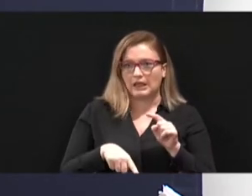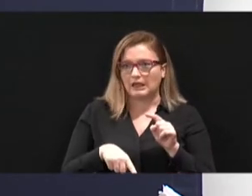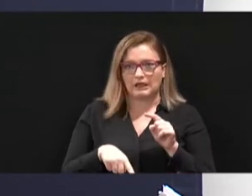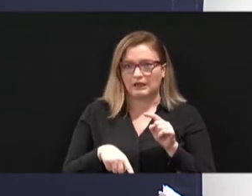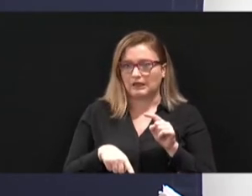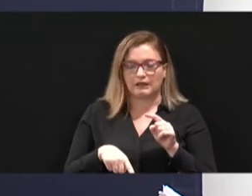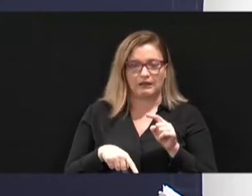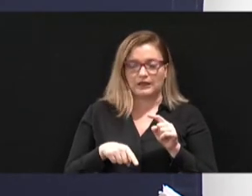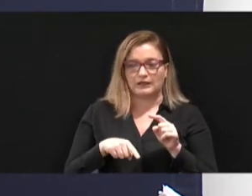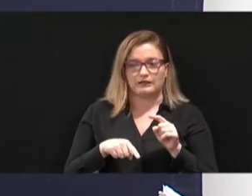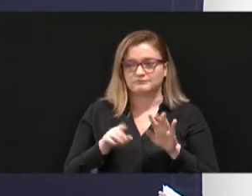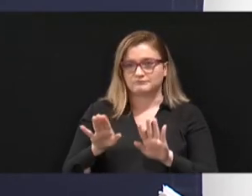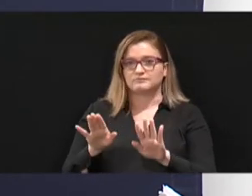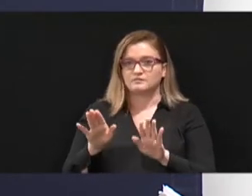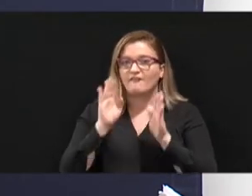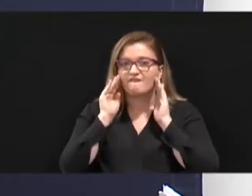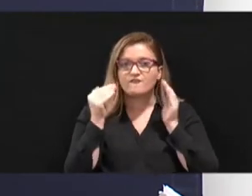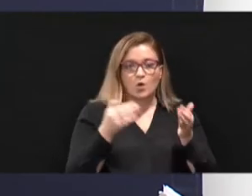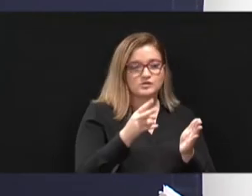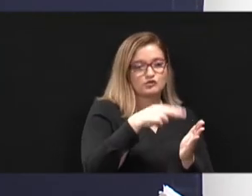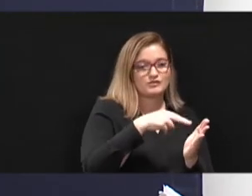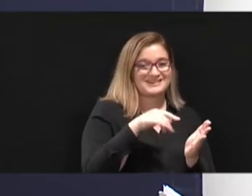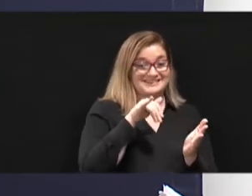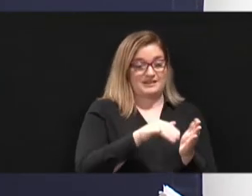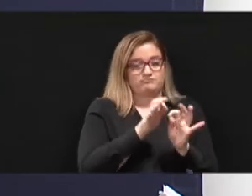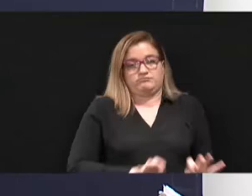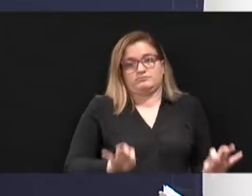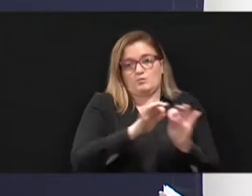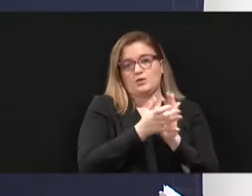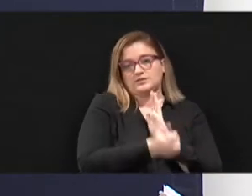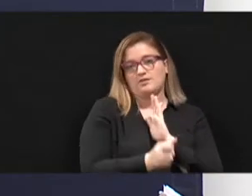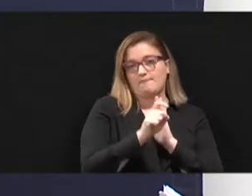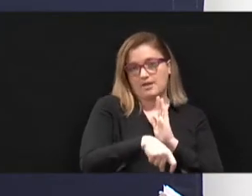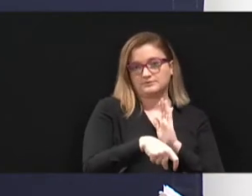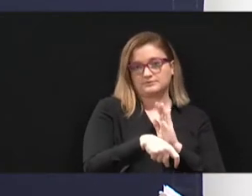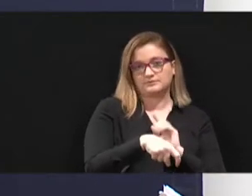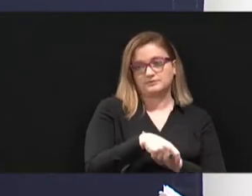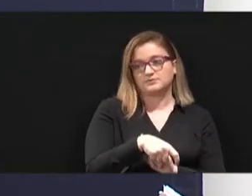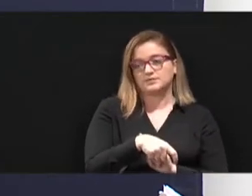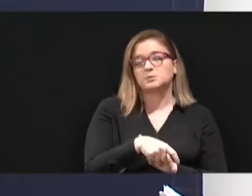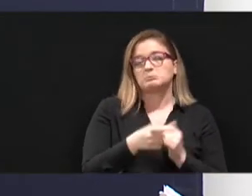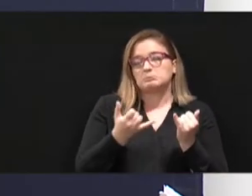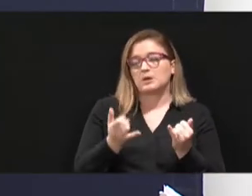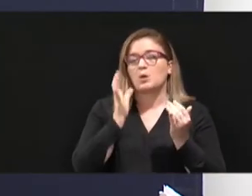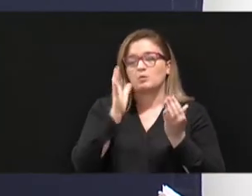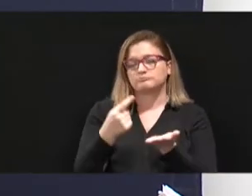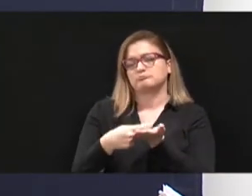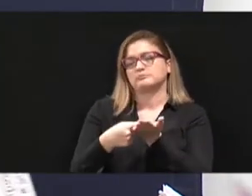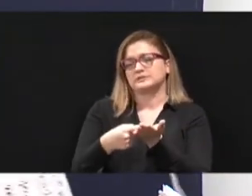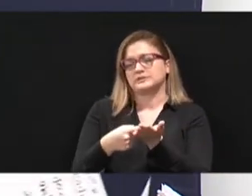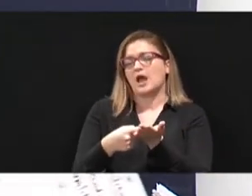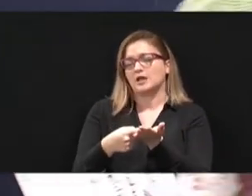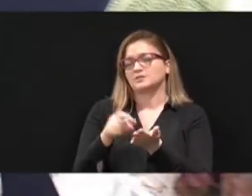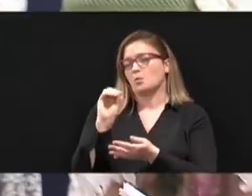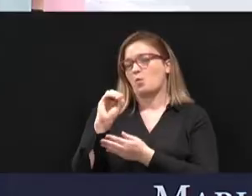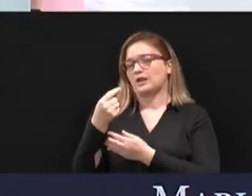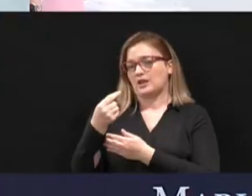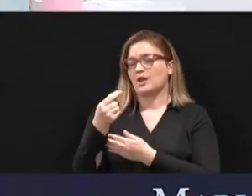is a big important piece of that. So we're going to talk a little bit about Orton-Gillingham now.